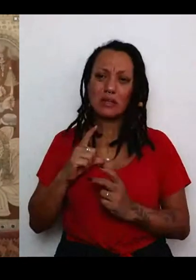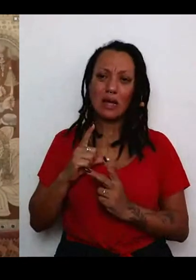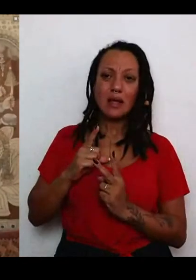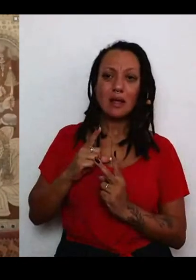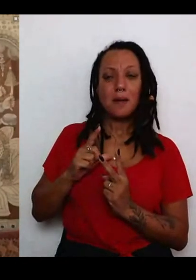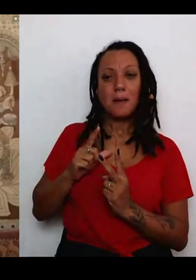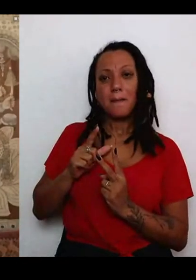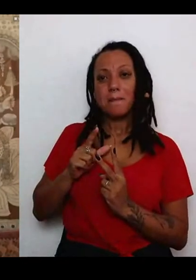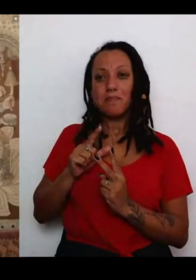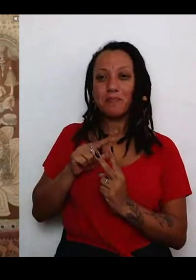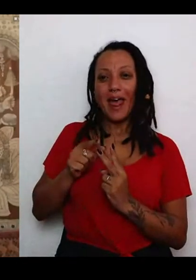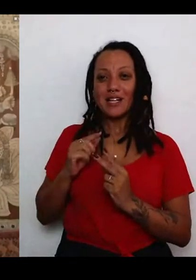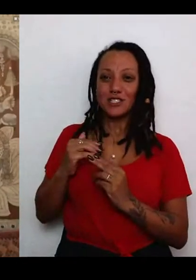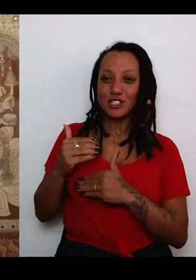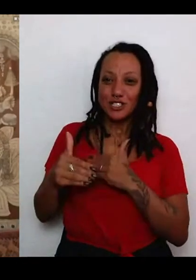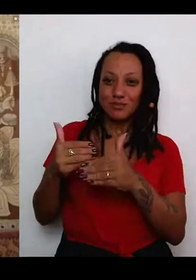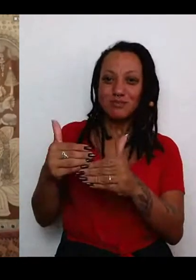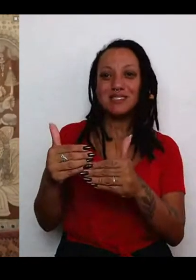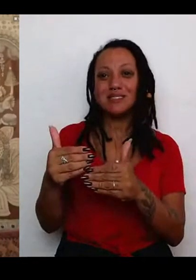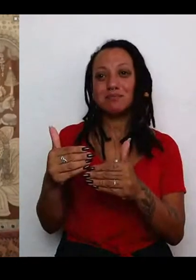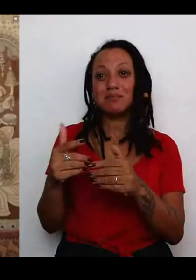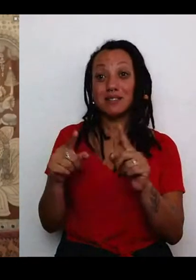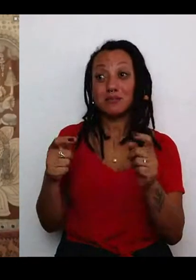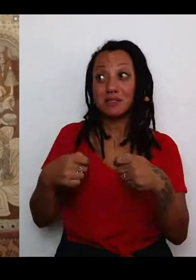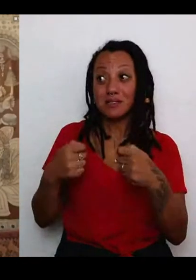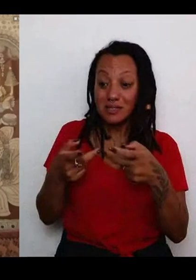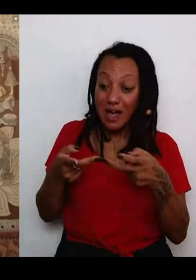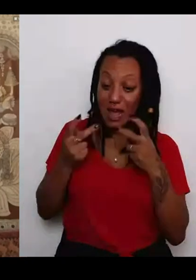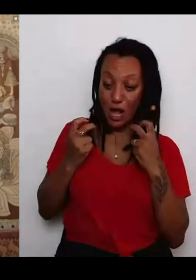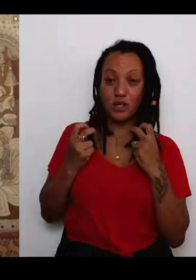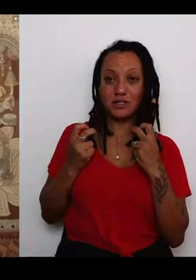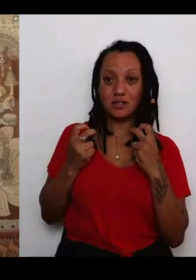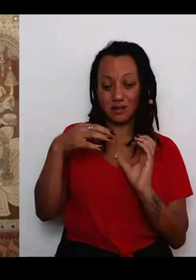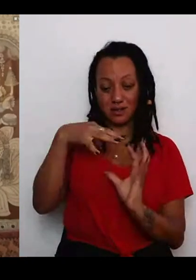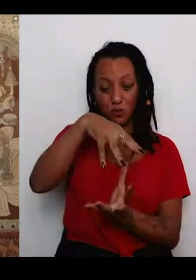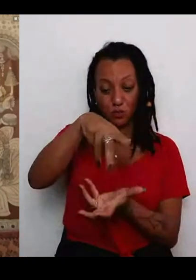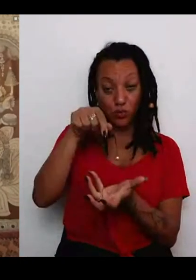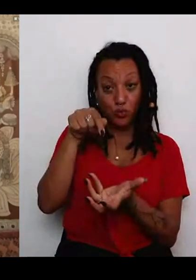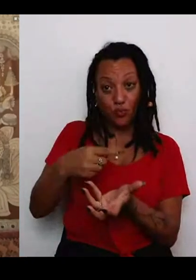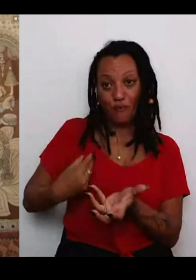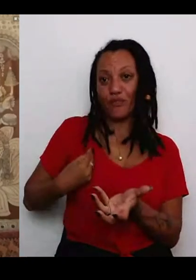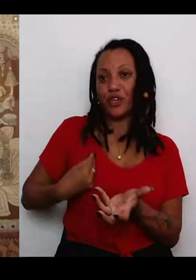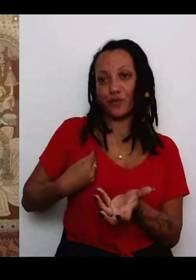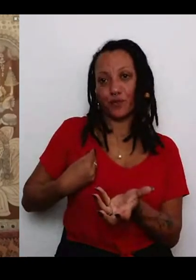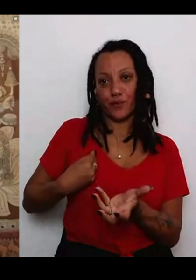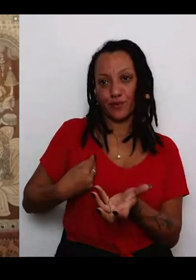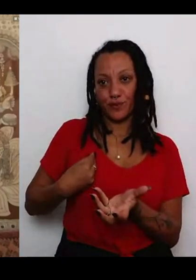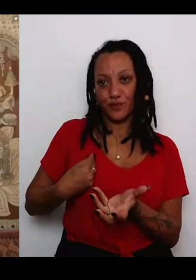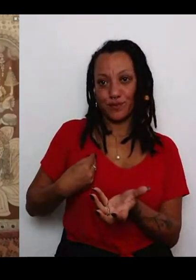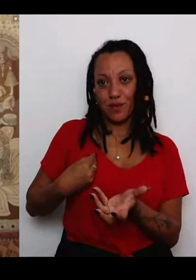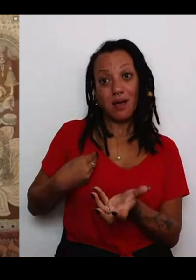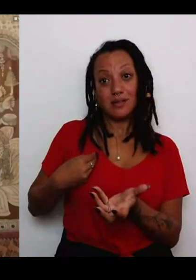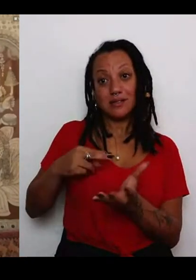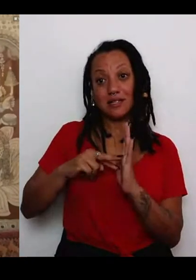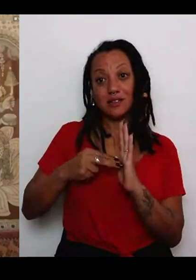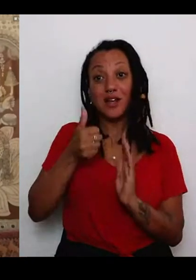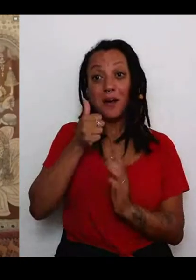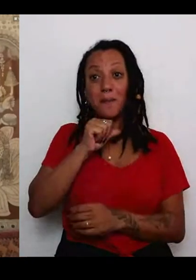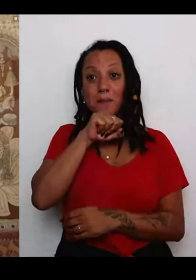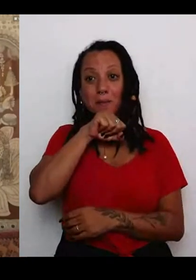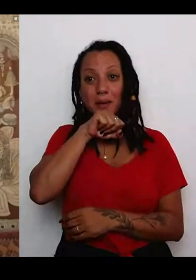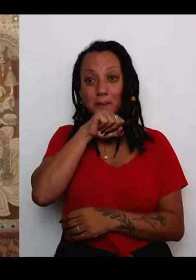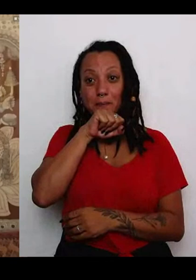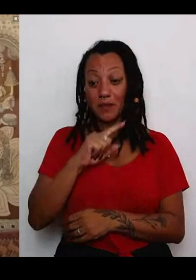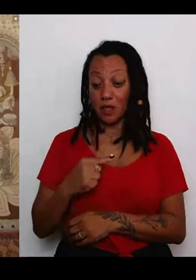first that the Earth is living The Living Earth is our mother and we are alive because the Earth is